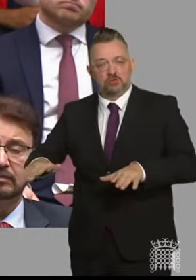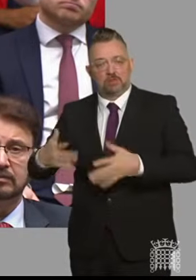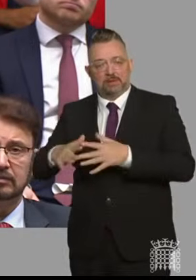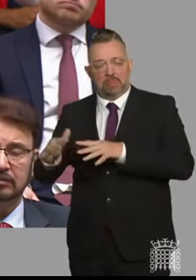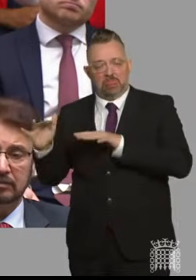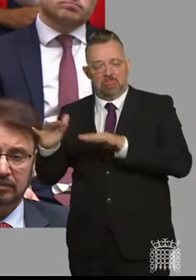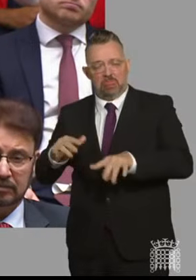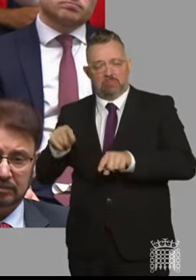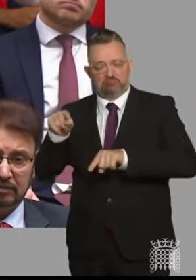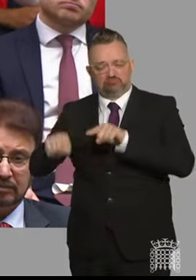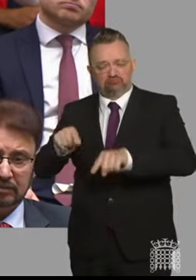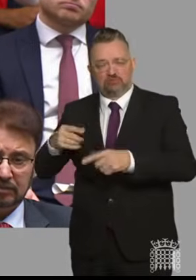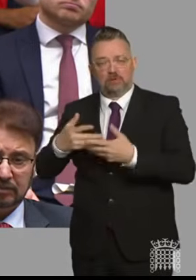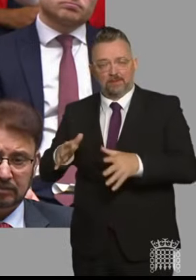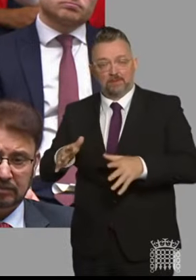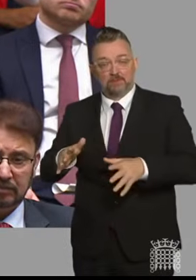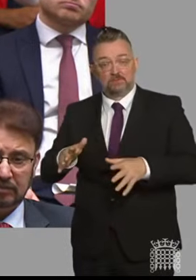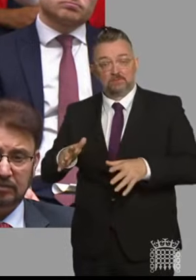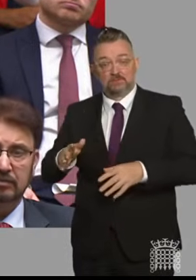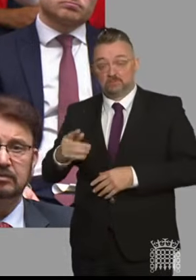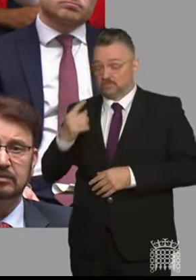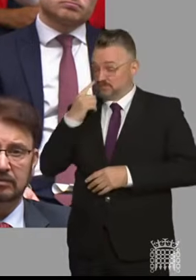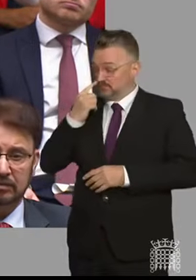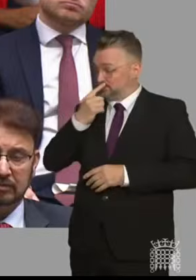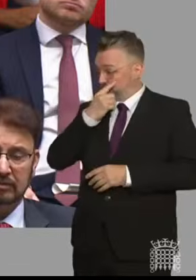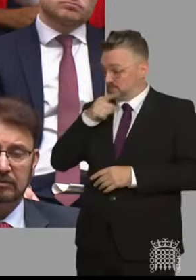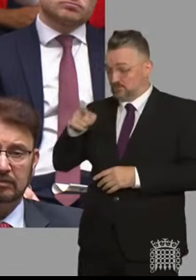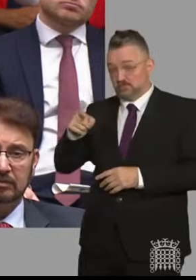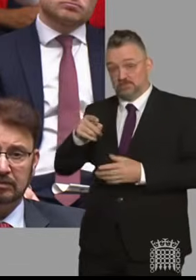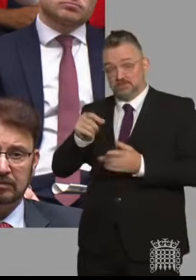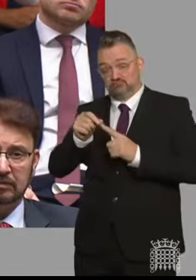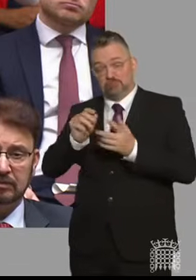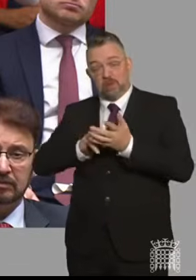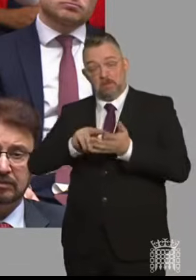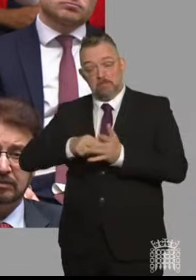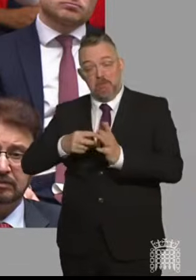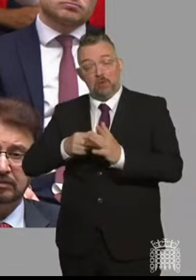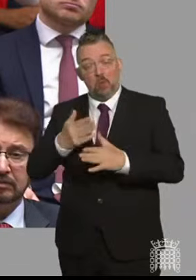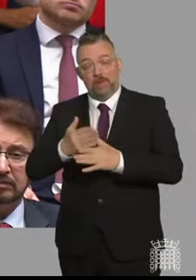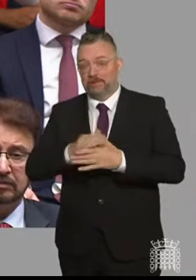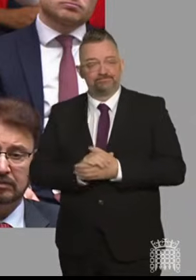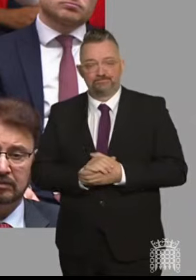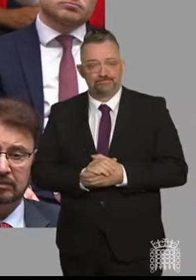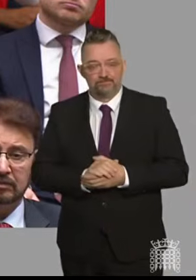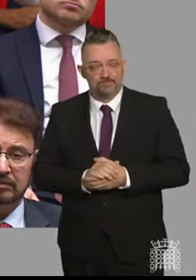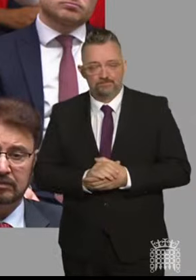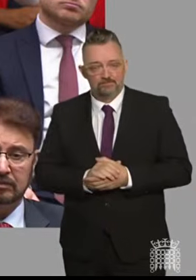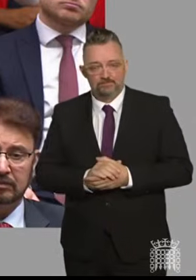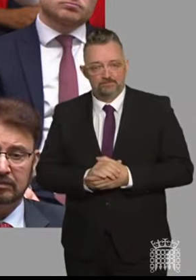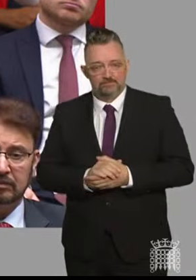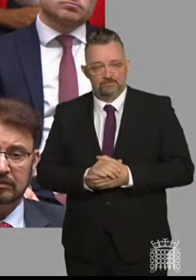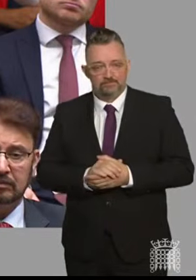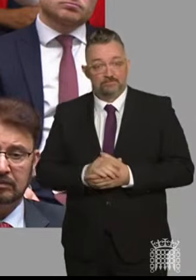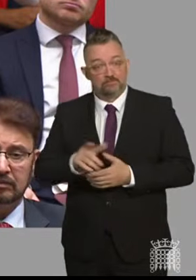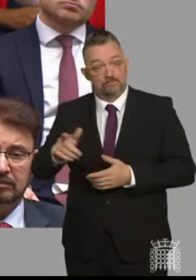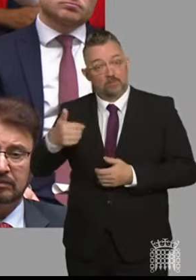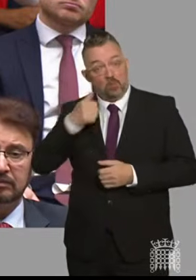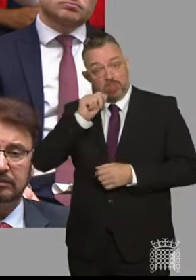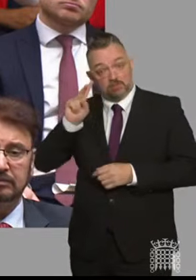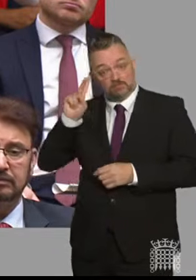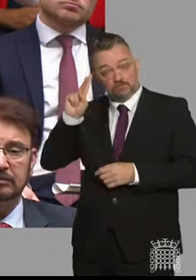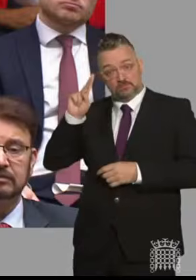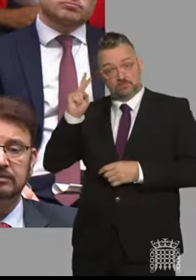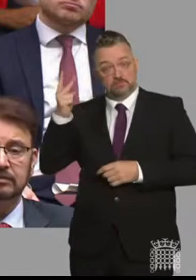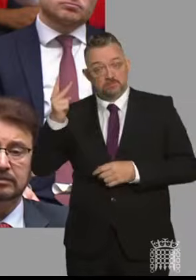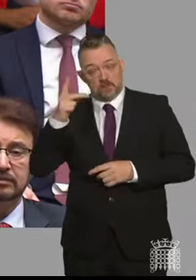Minister's plan is not working. So will he change track for the sake of these children and so many more,